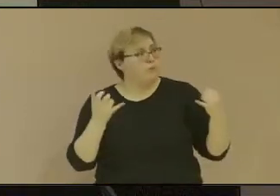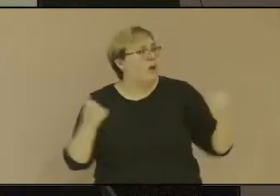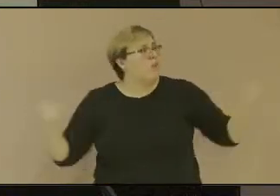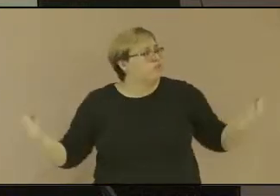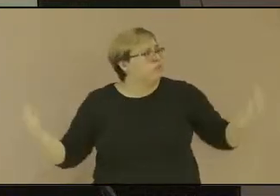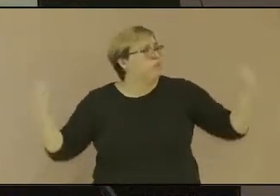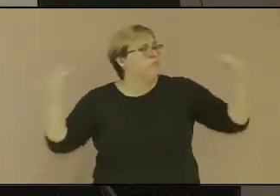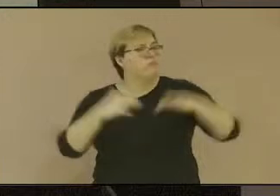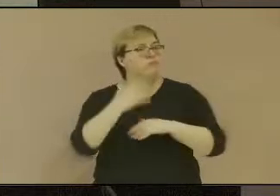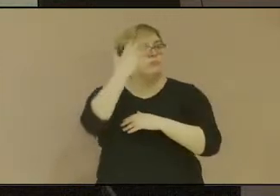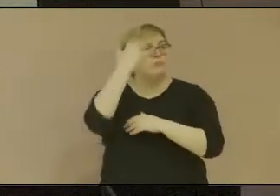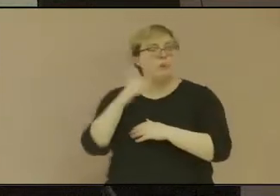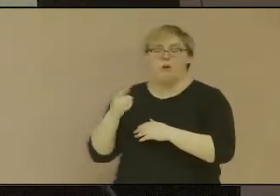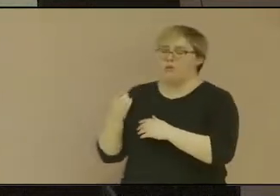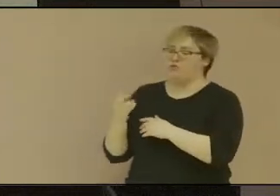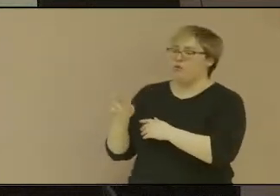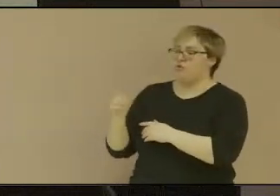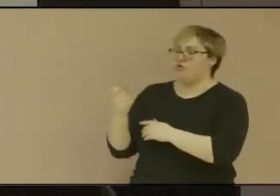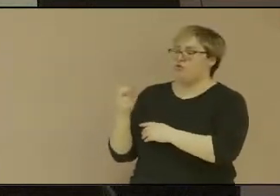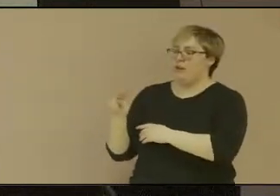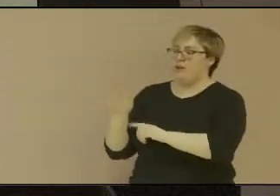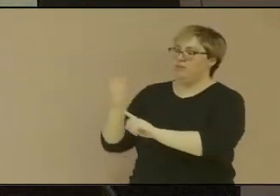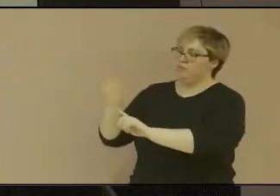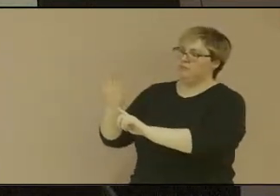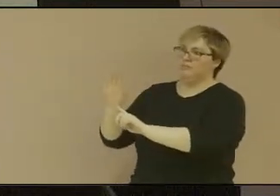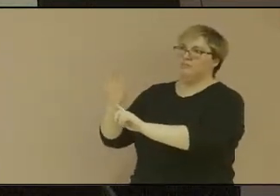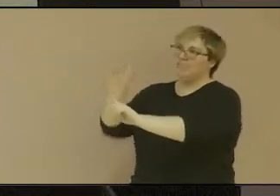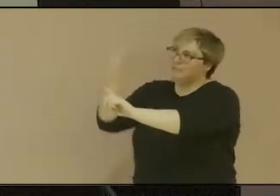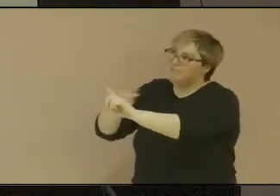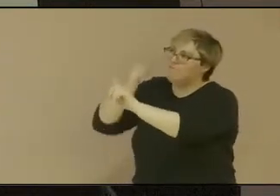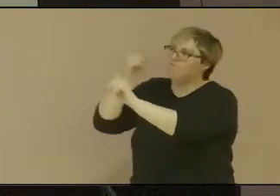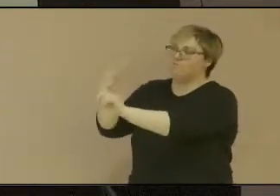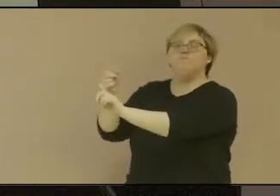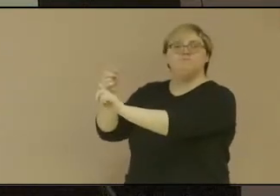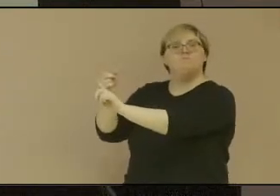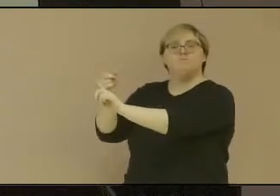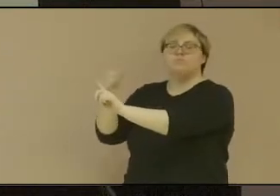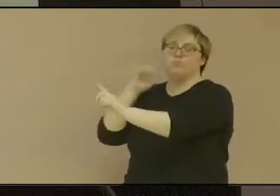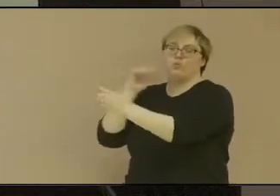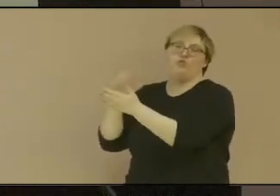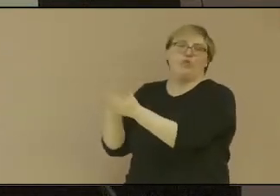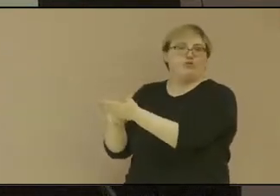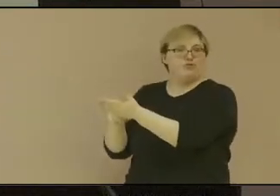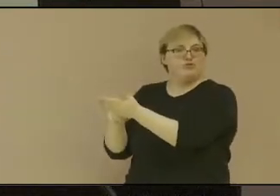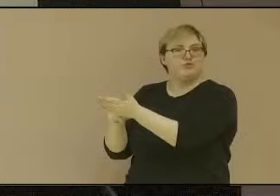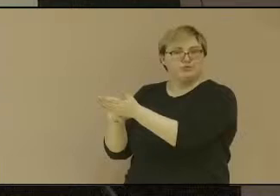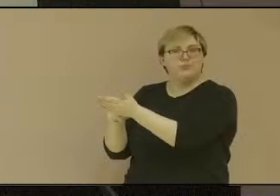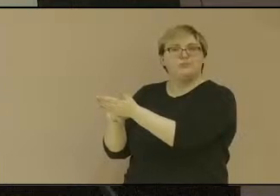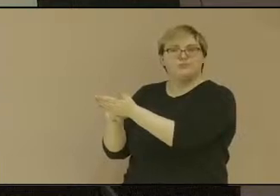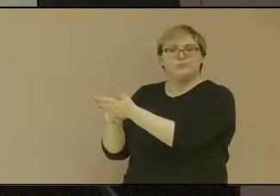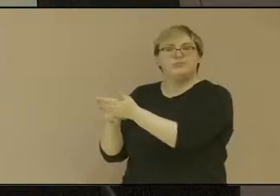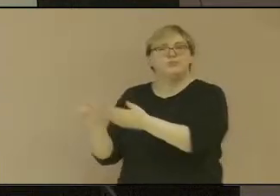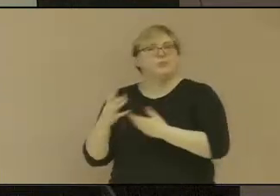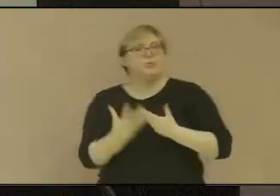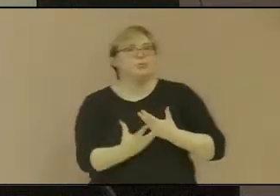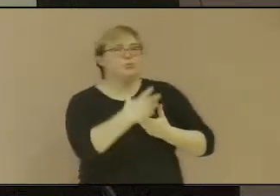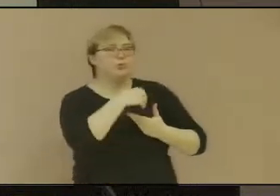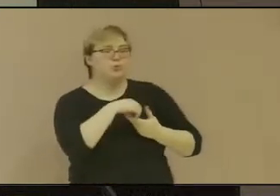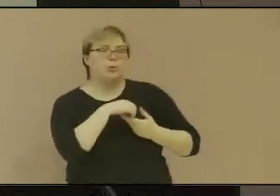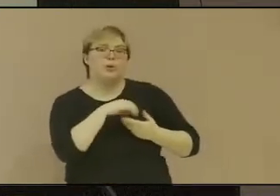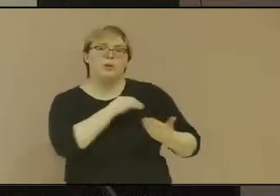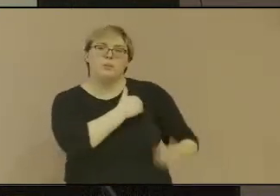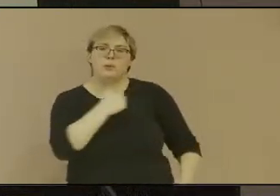Green's legacy, and we're joined by his family, friends, and members of the Shaar Shalom